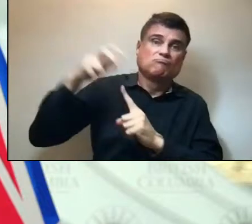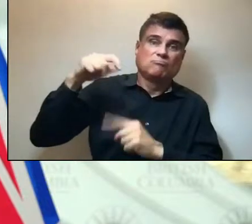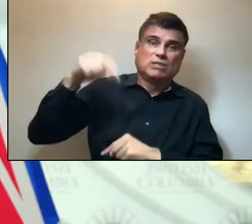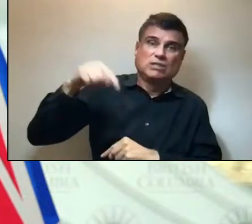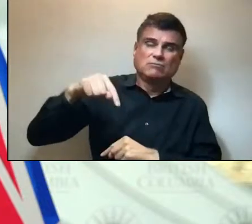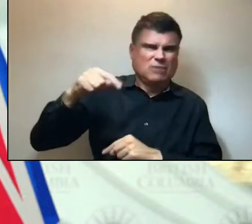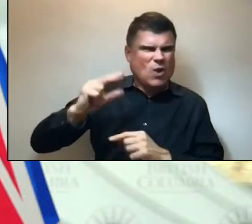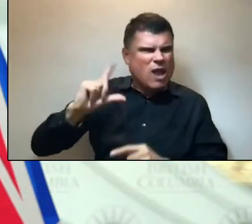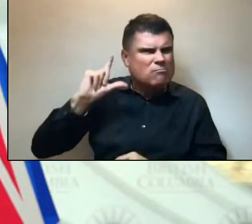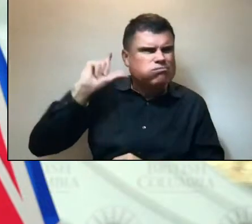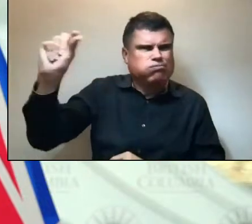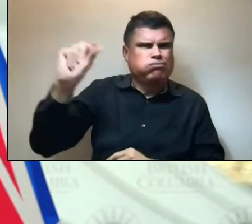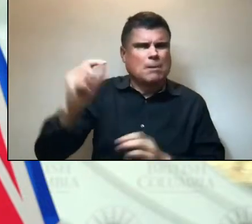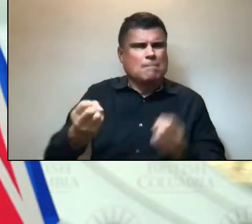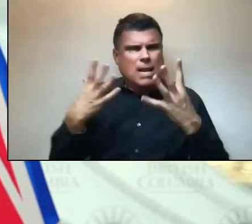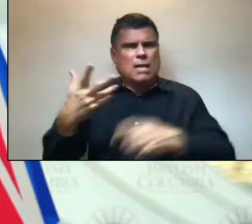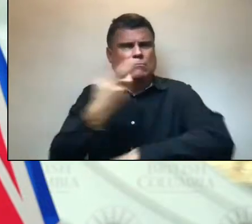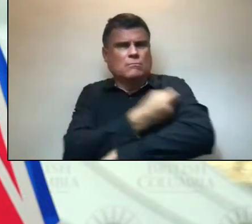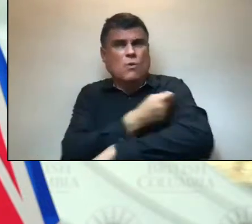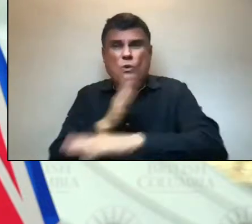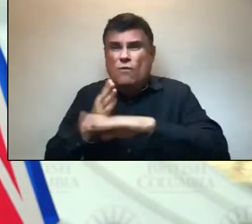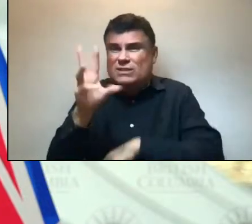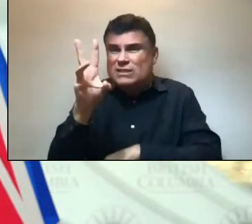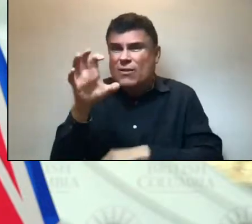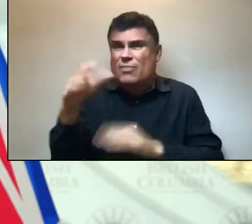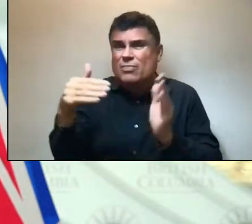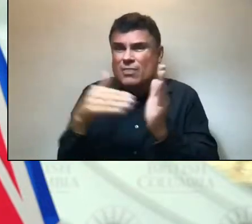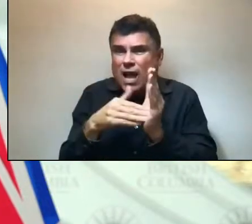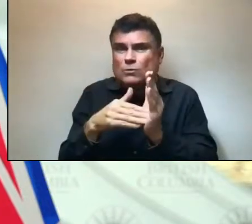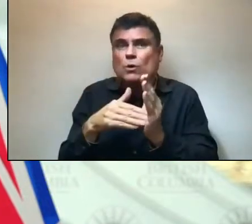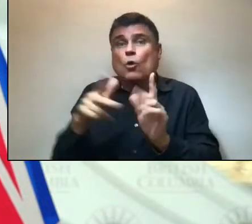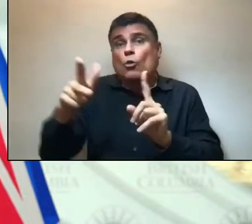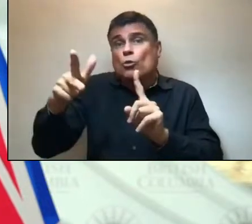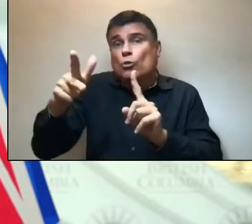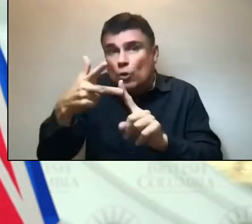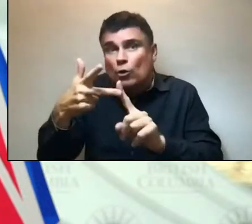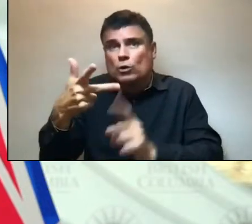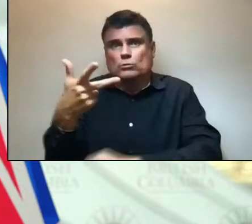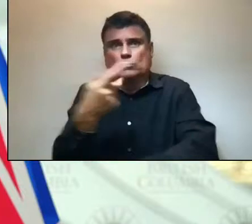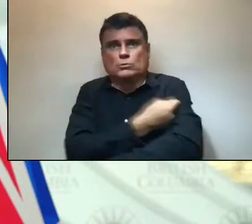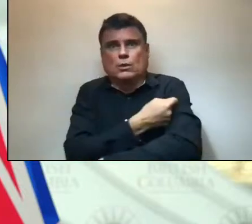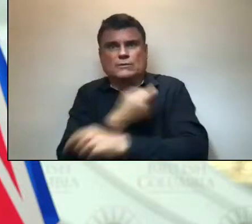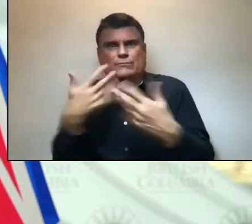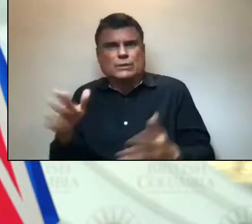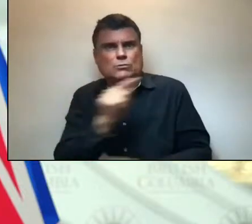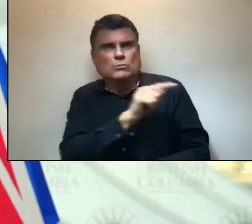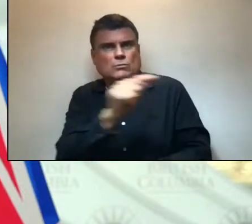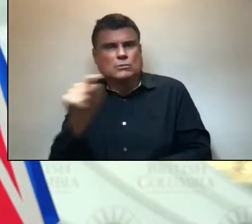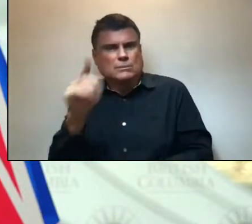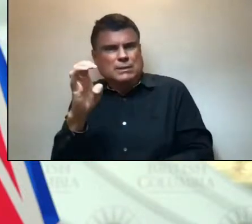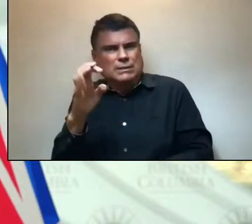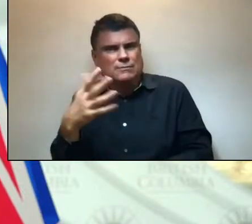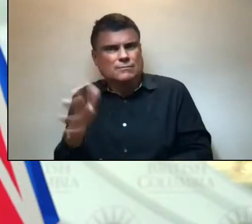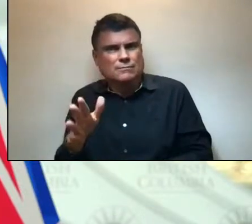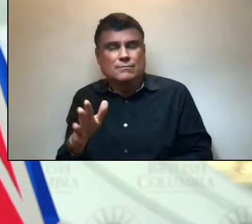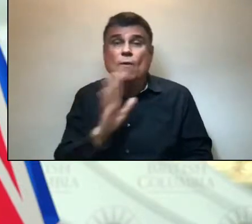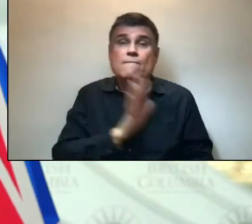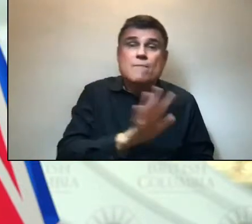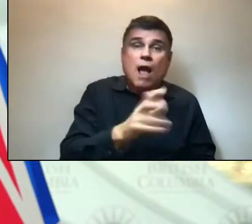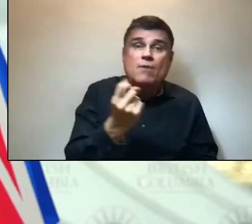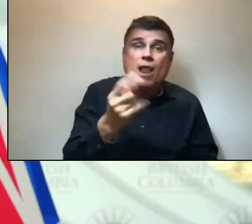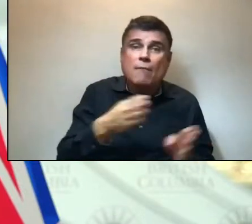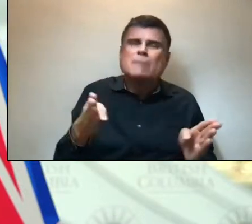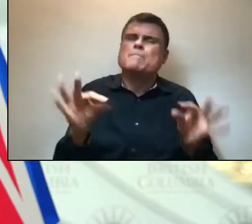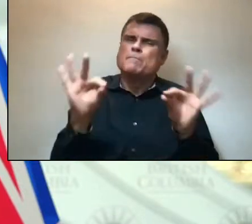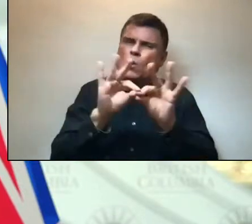started. We're making sure our children aged 5 to 11 are protected by getting them the vaccines. Global surges of COVID visited upon